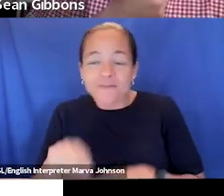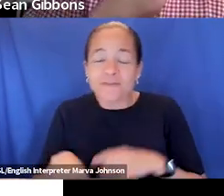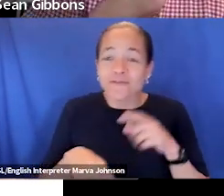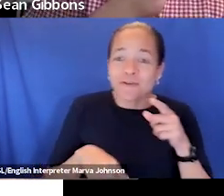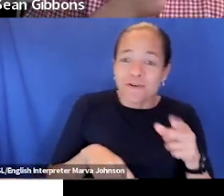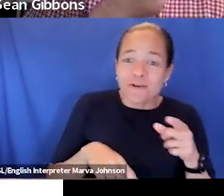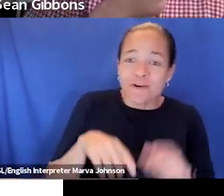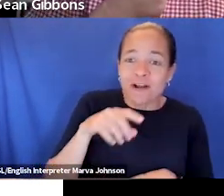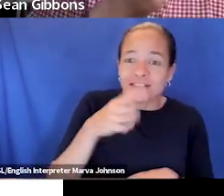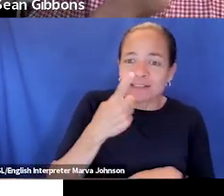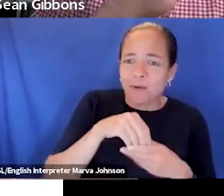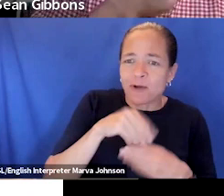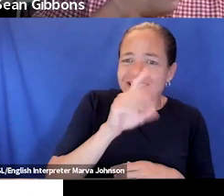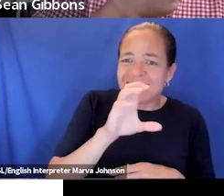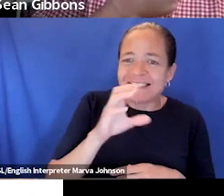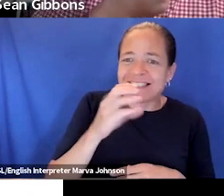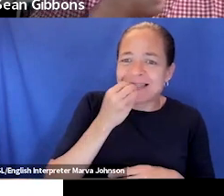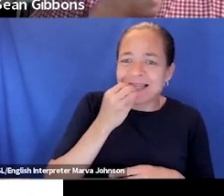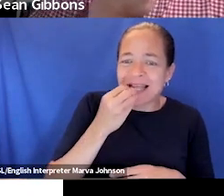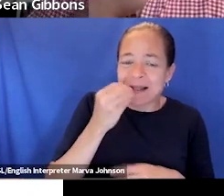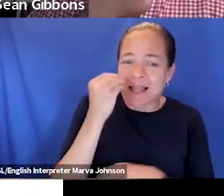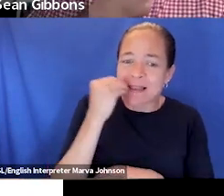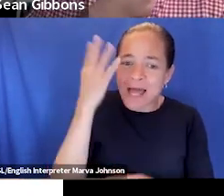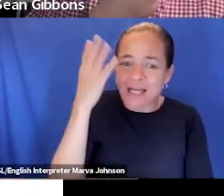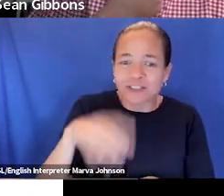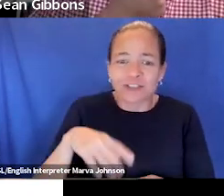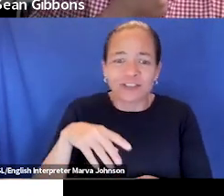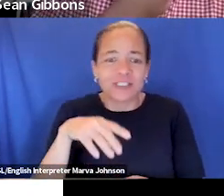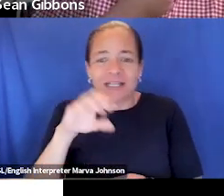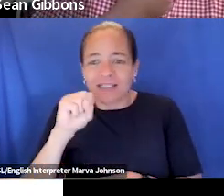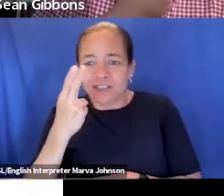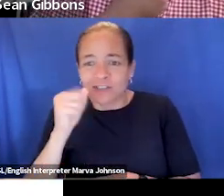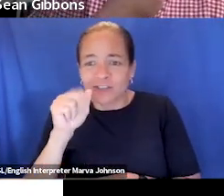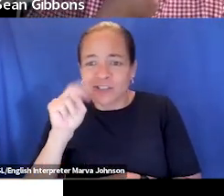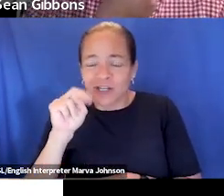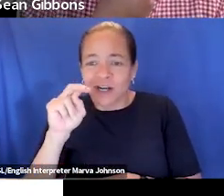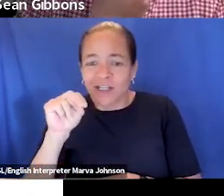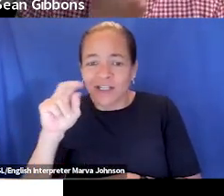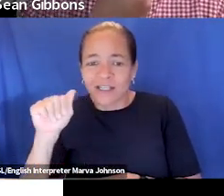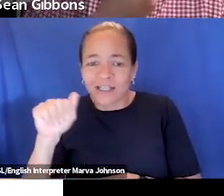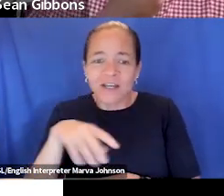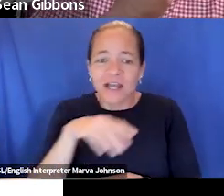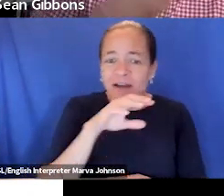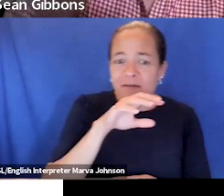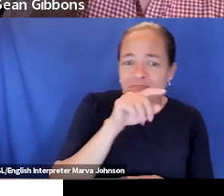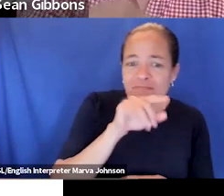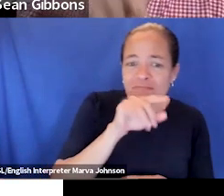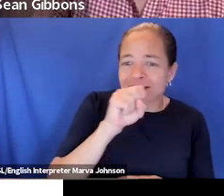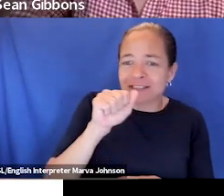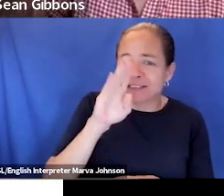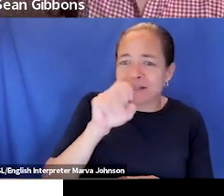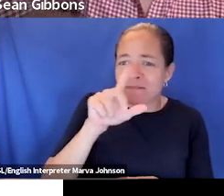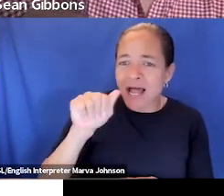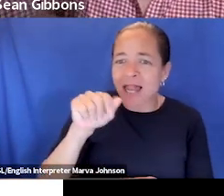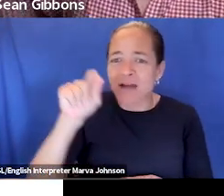lunch. Leslie, Dale, Rachel, Lisa, Christina, Shauna, Eunice, Vanya, Isabella, Morgan,